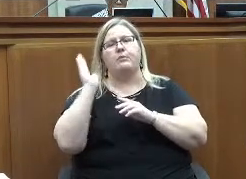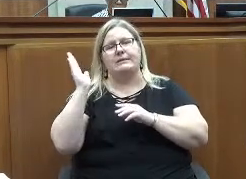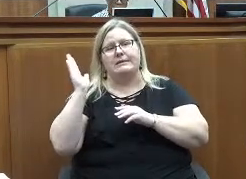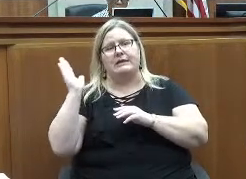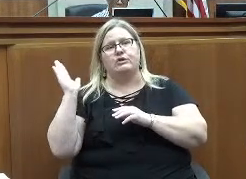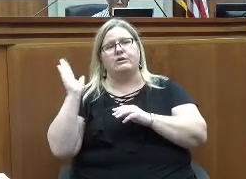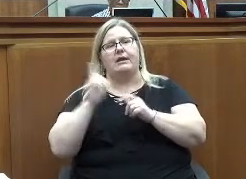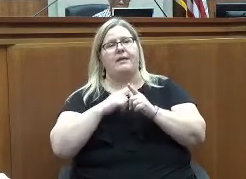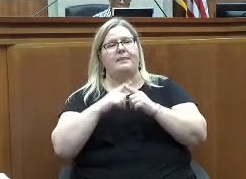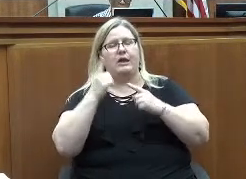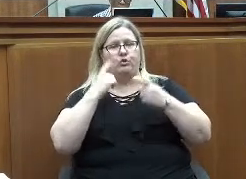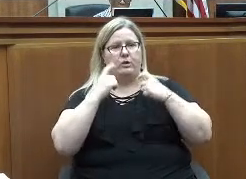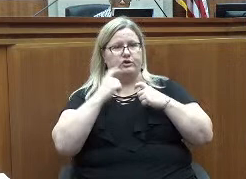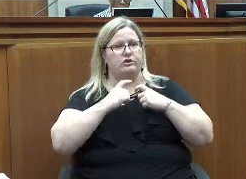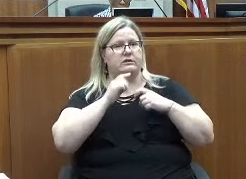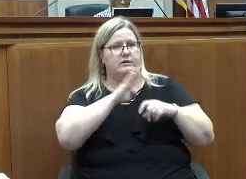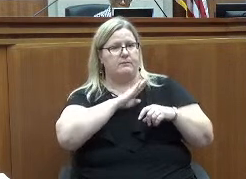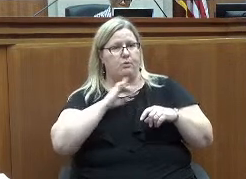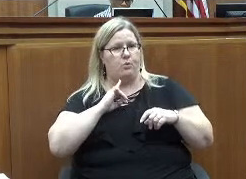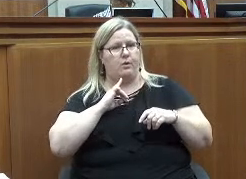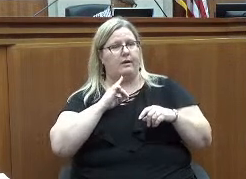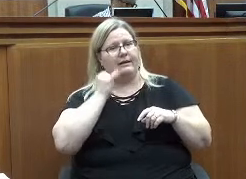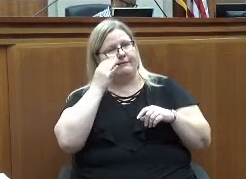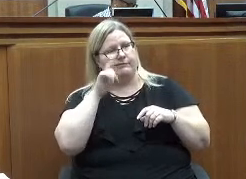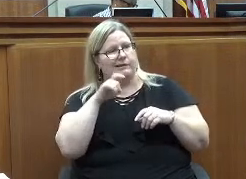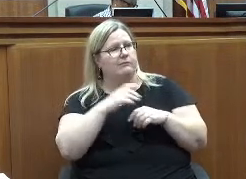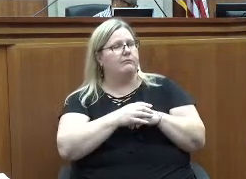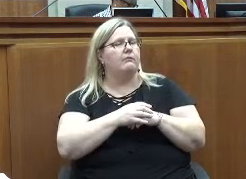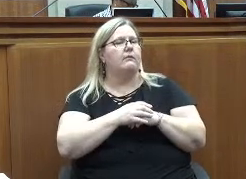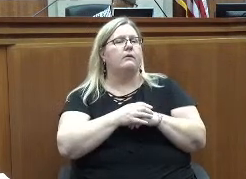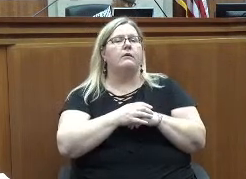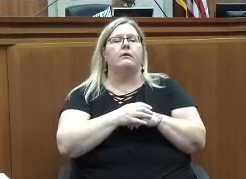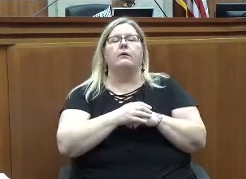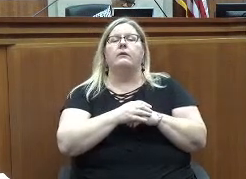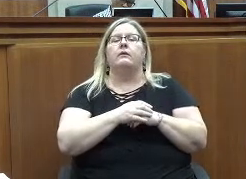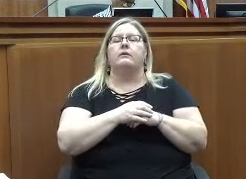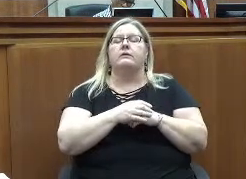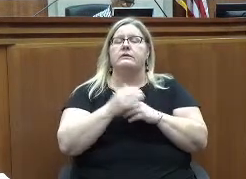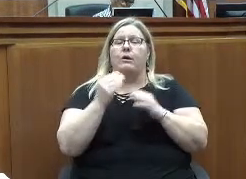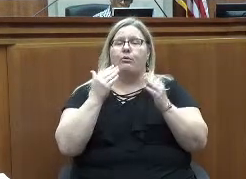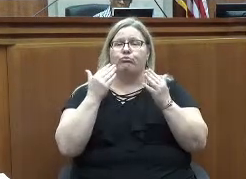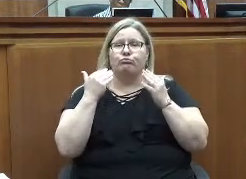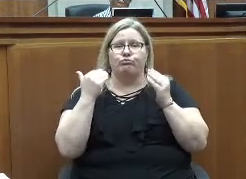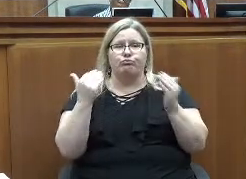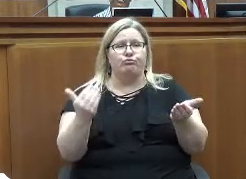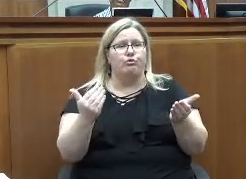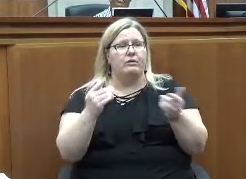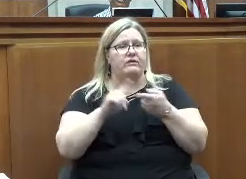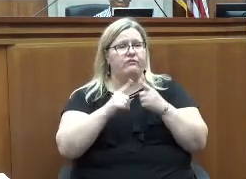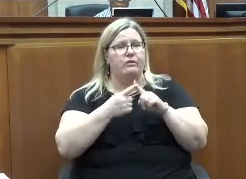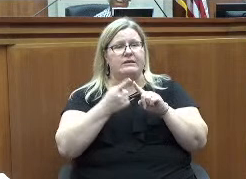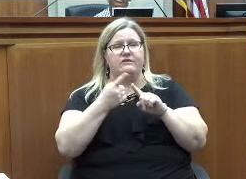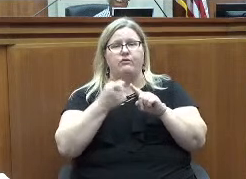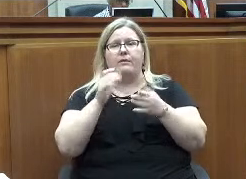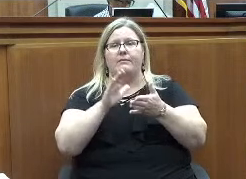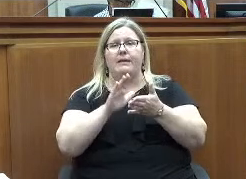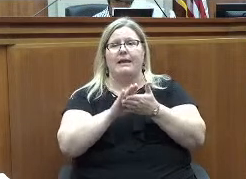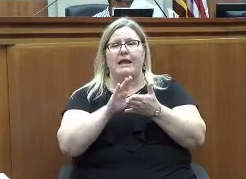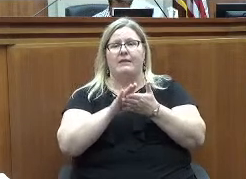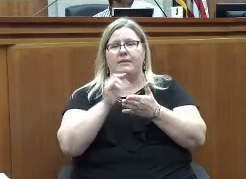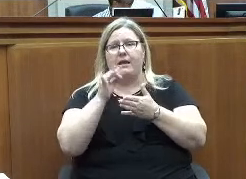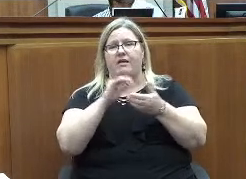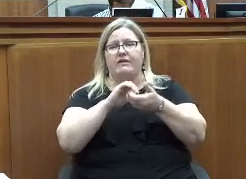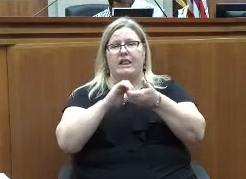presentations and then questions from board members if necessary. So we will go ahead and bring up our friends from the Academy of Collaborative